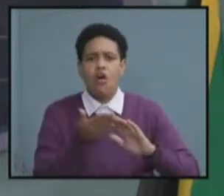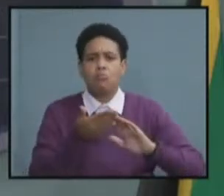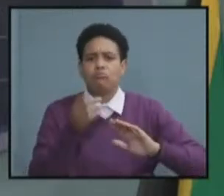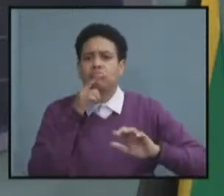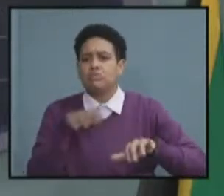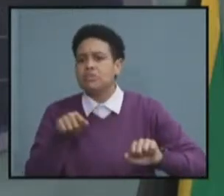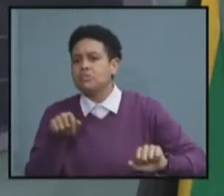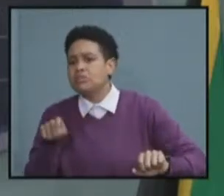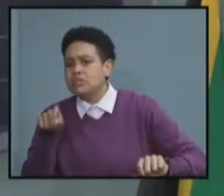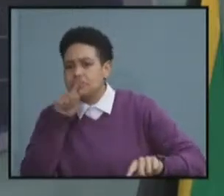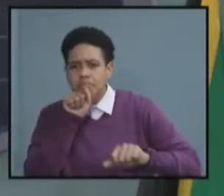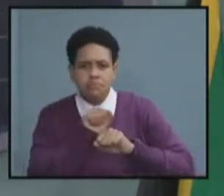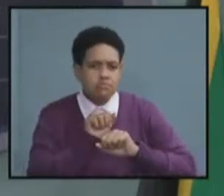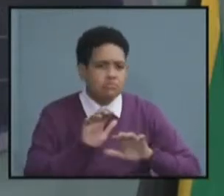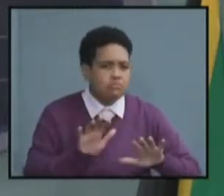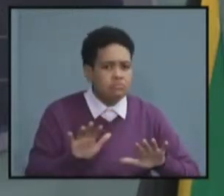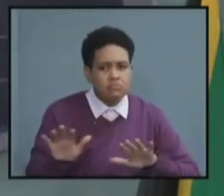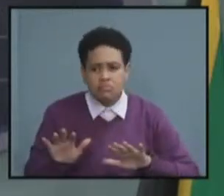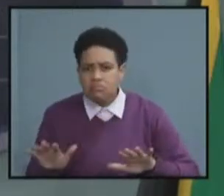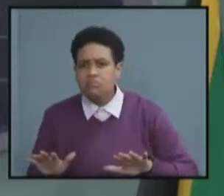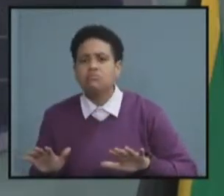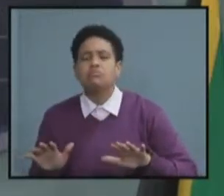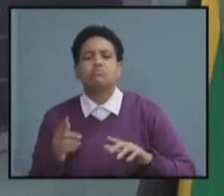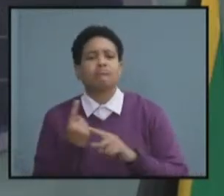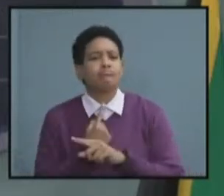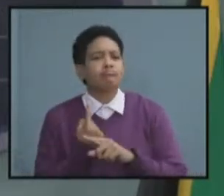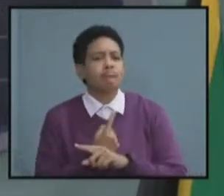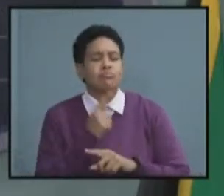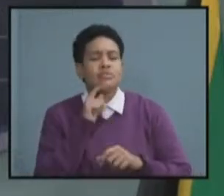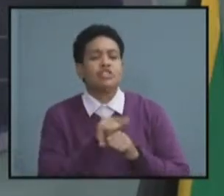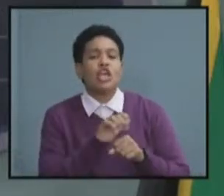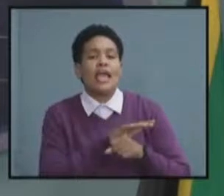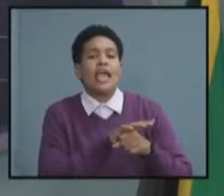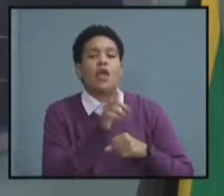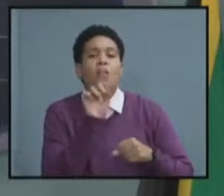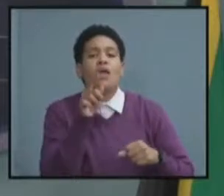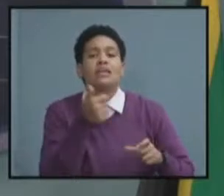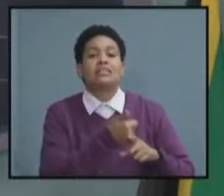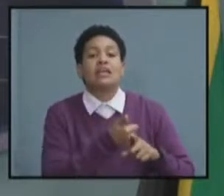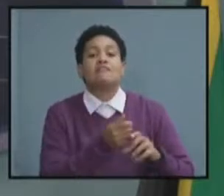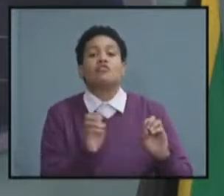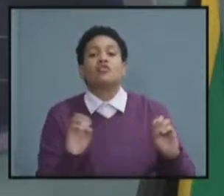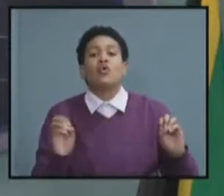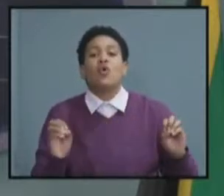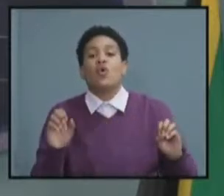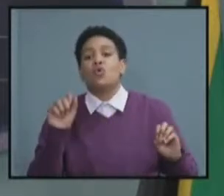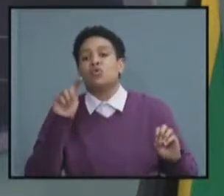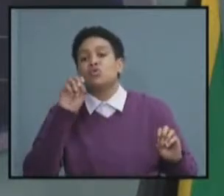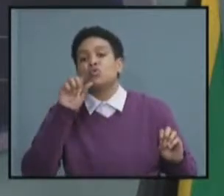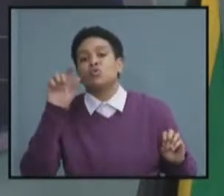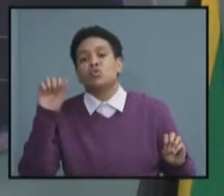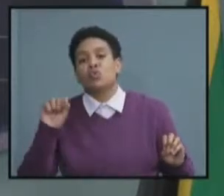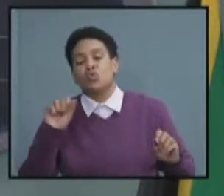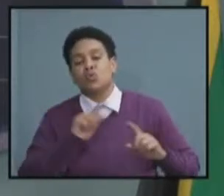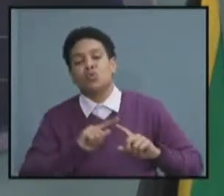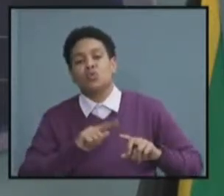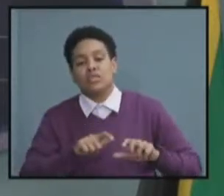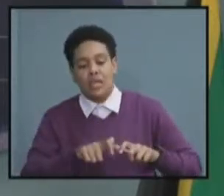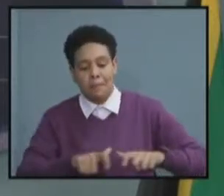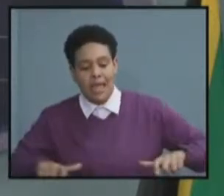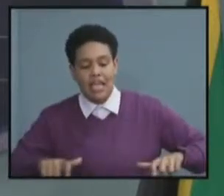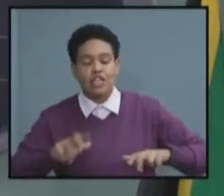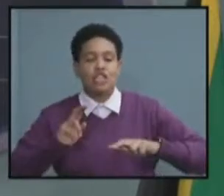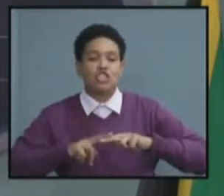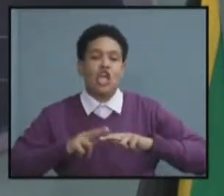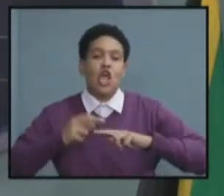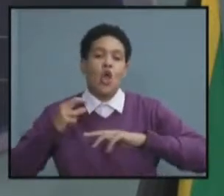to ensure in the areas such as where there are no stools, benches,